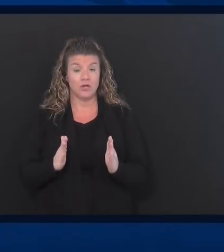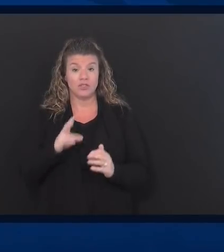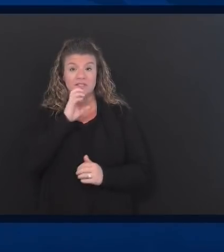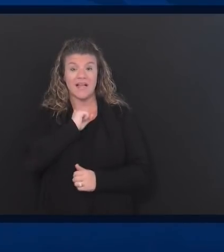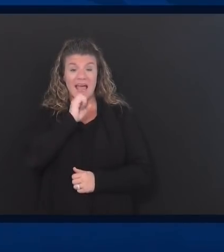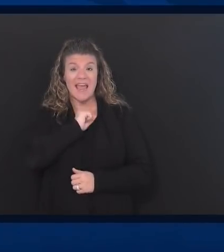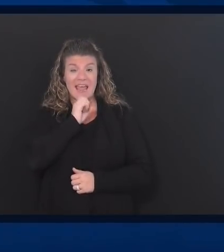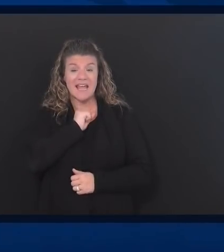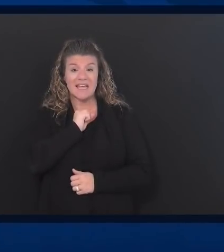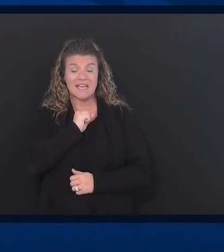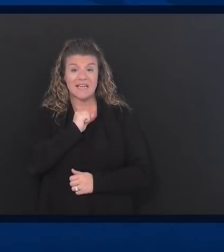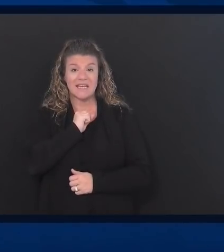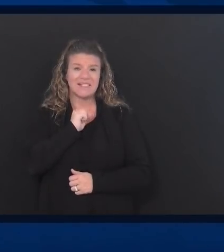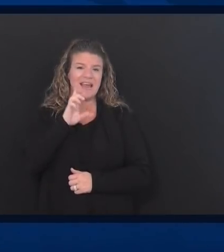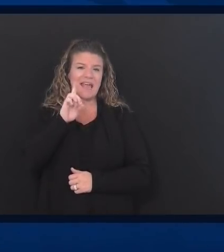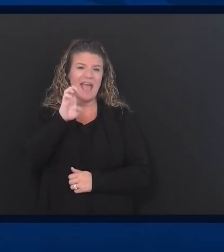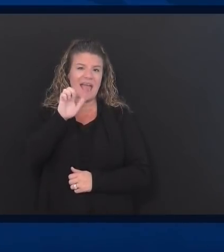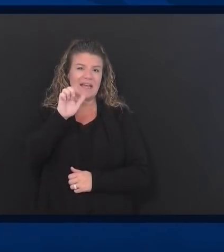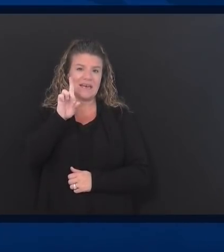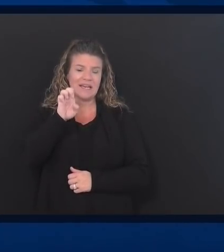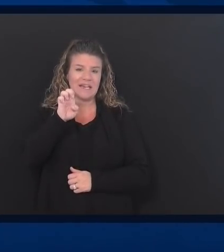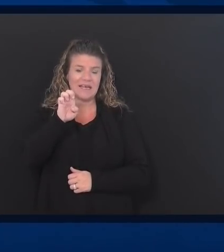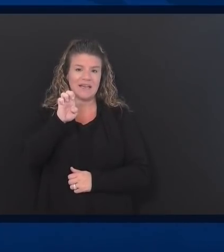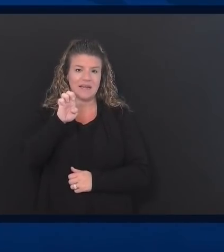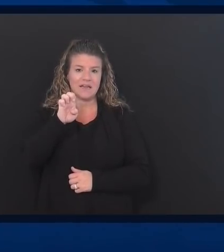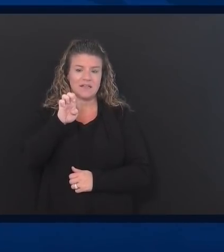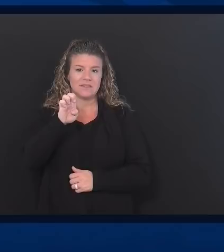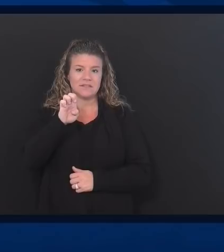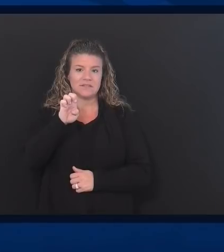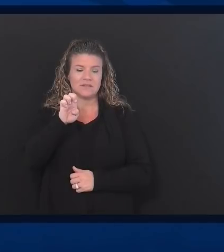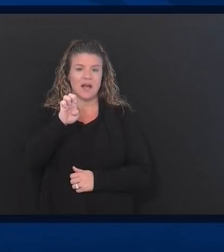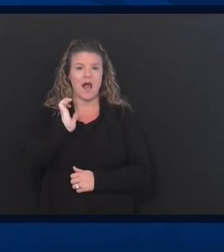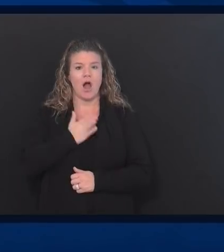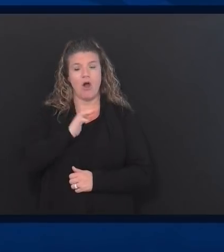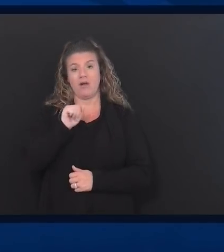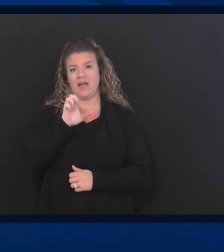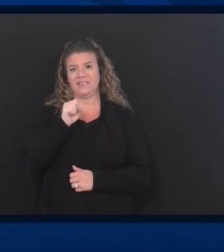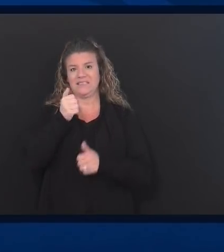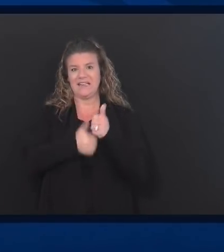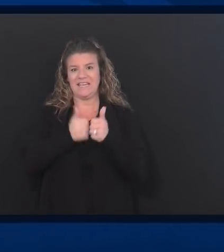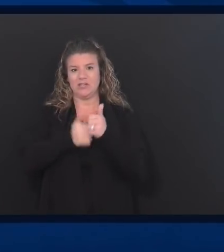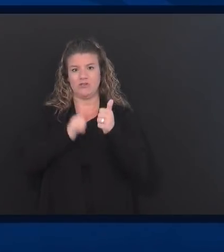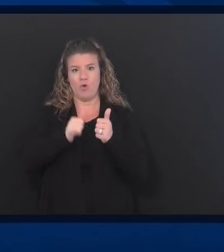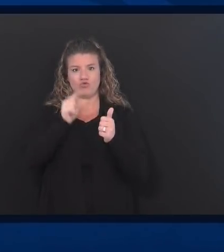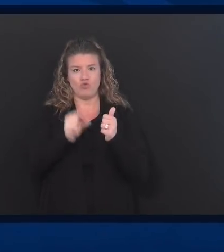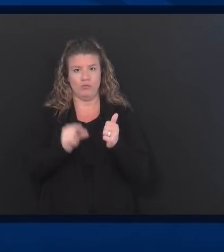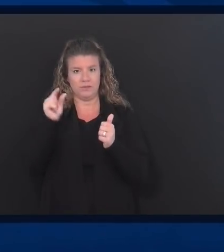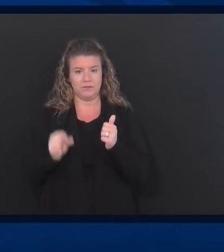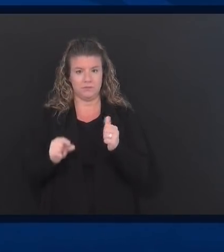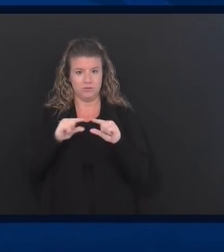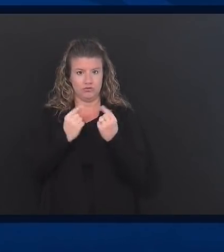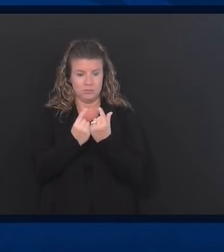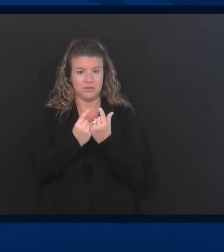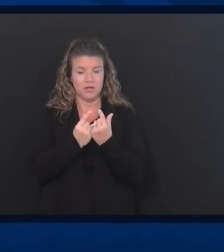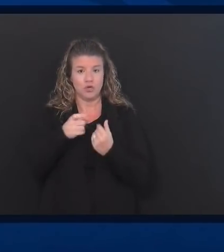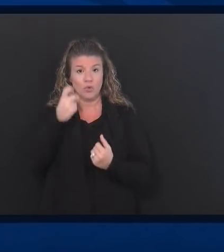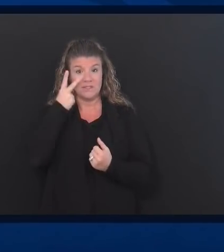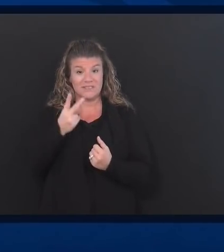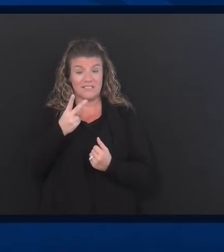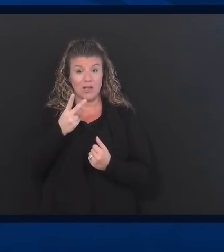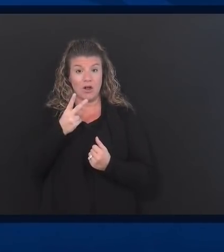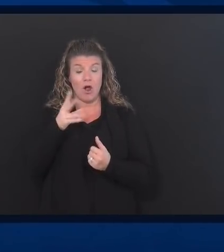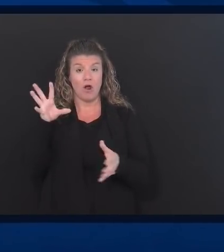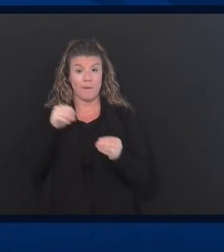by decade, the number of our percent of our cases that are in each of those categories. So if you look at